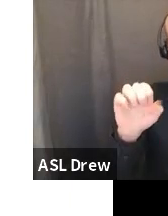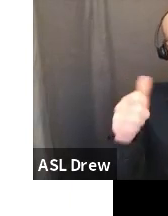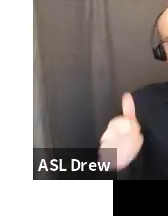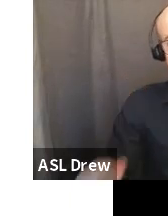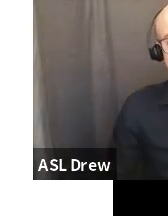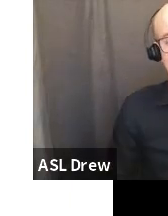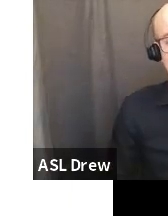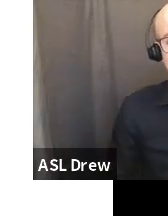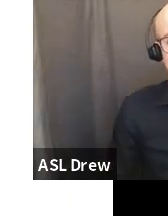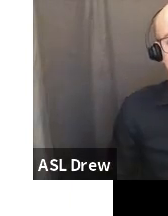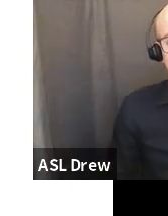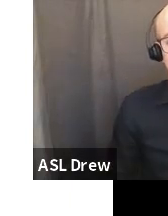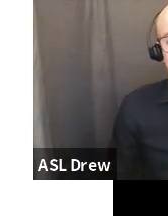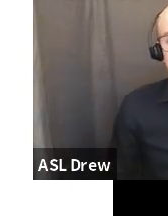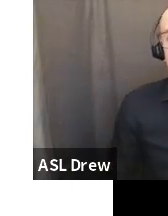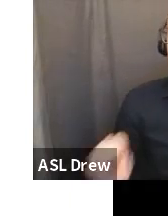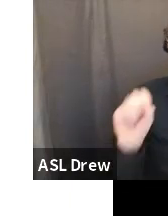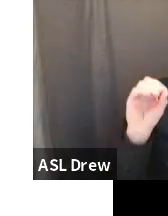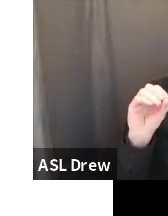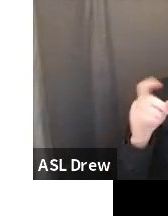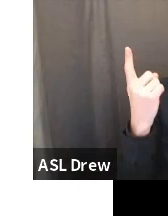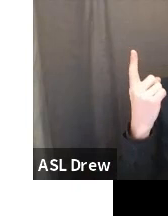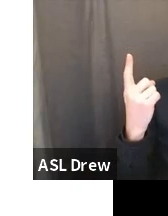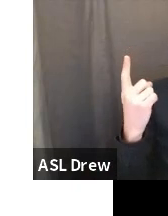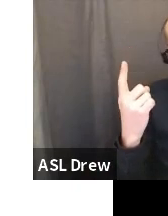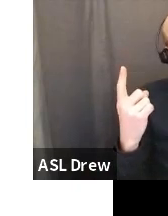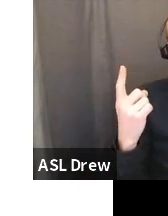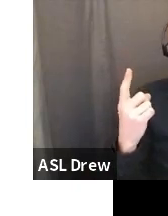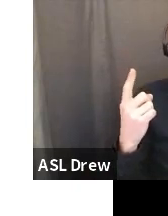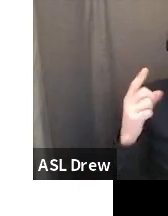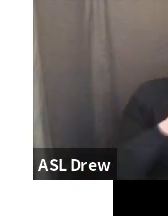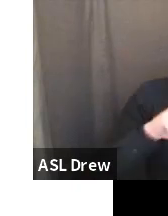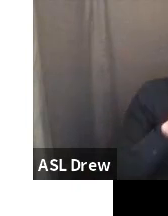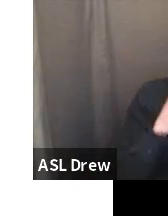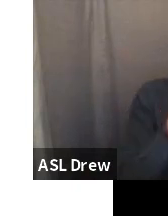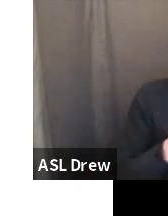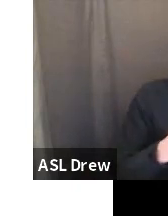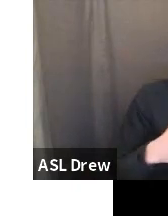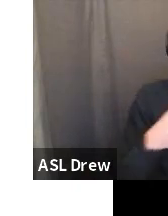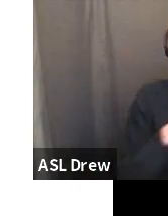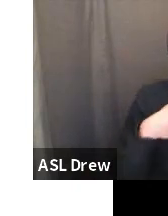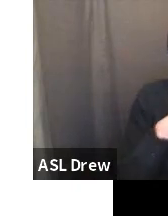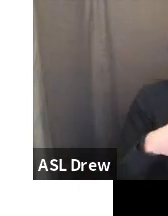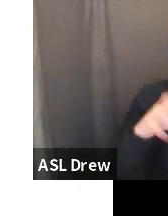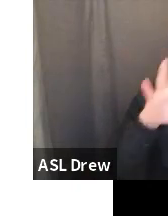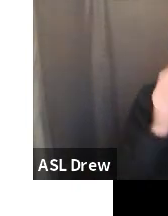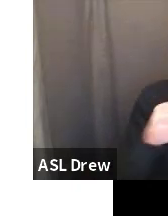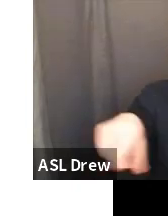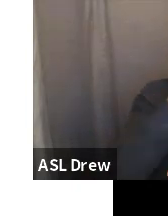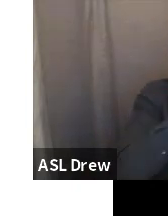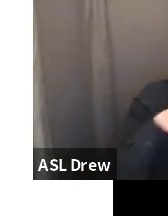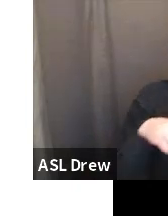deeply troubling facts about American society is that Black and Latino families who are middle